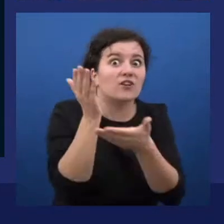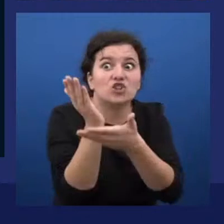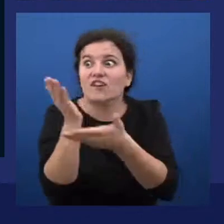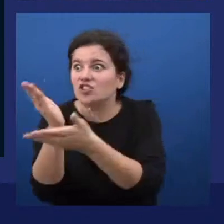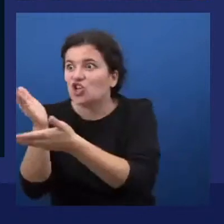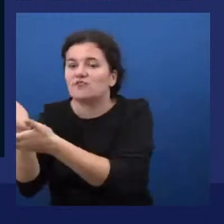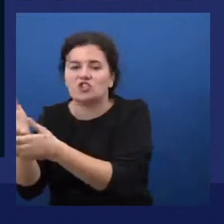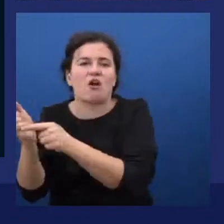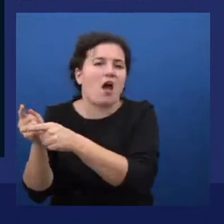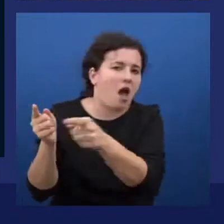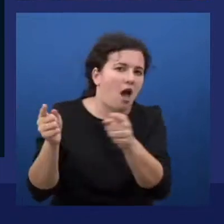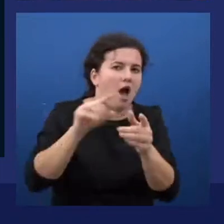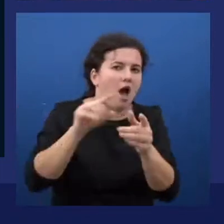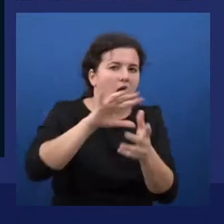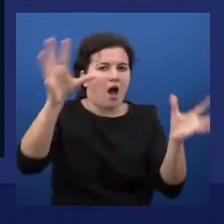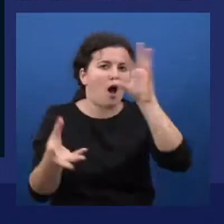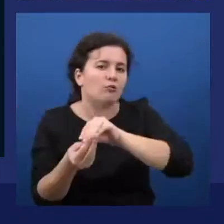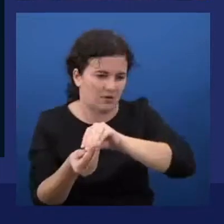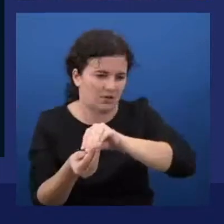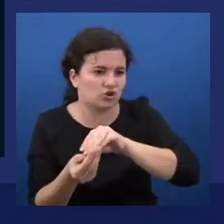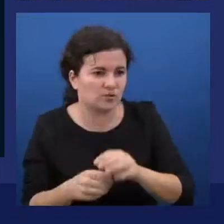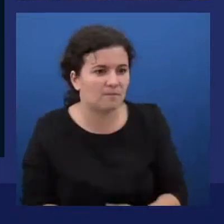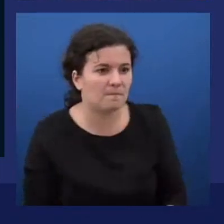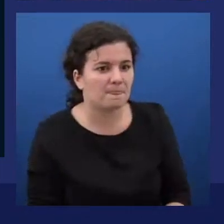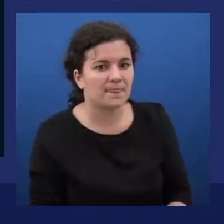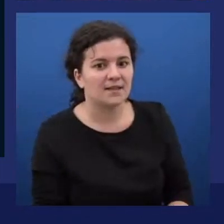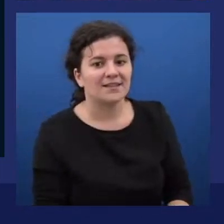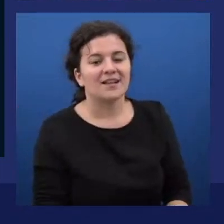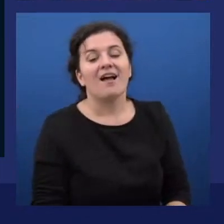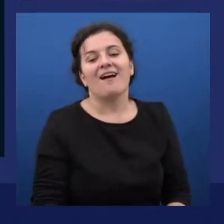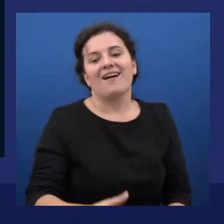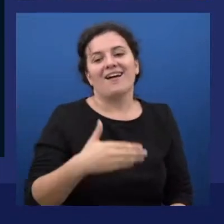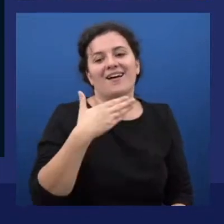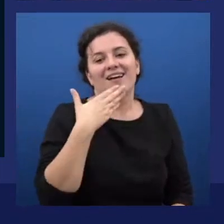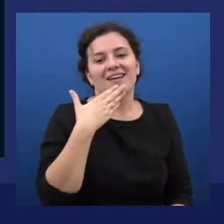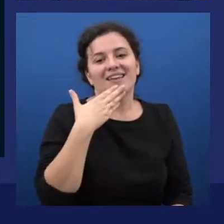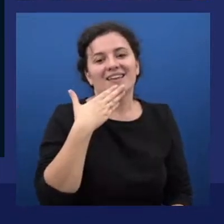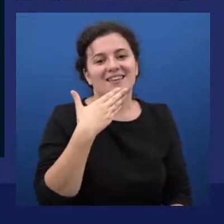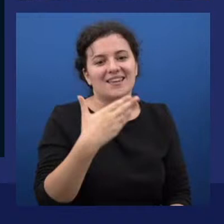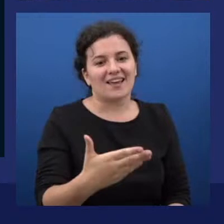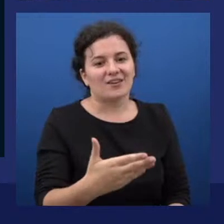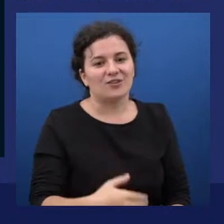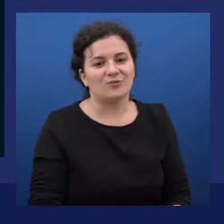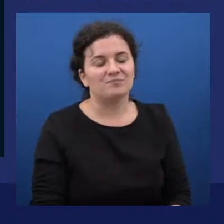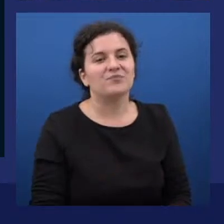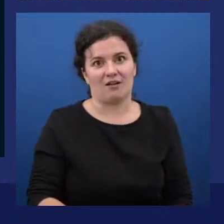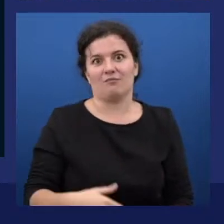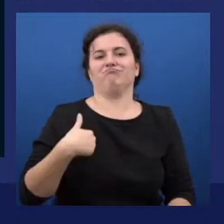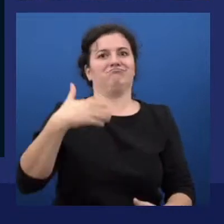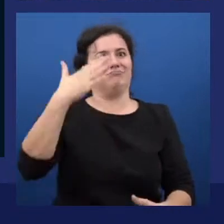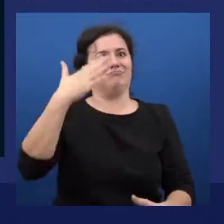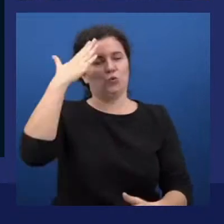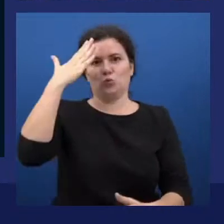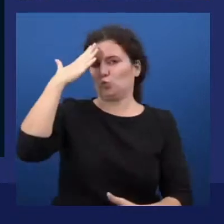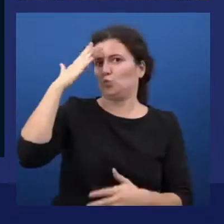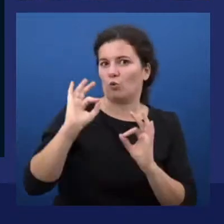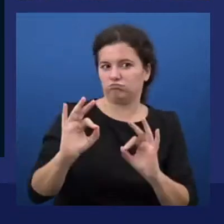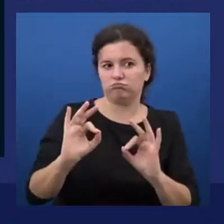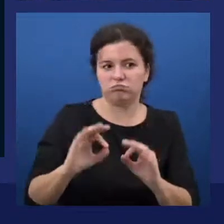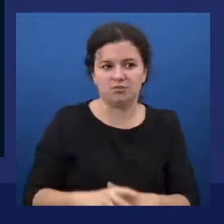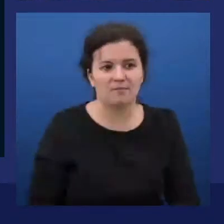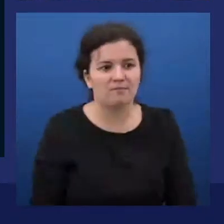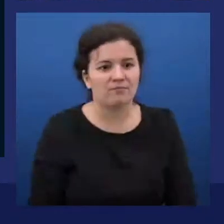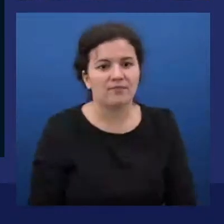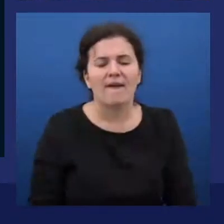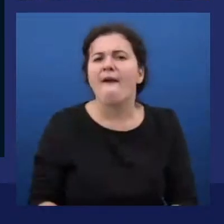that are trying to build a solution with this. Actually, I was also wondering, is there any free tier available of this service? I know there's